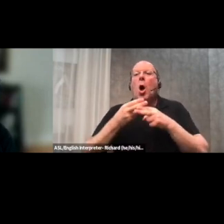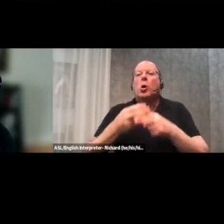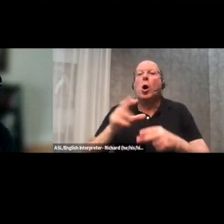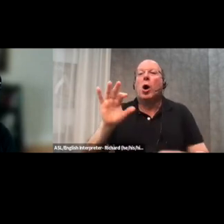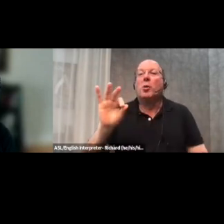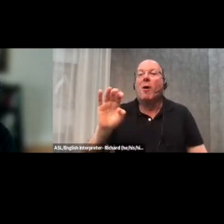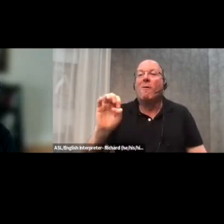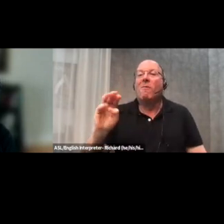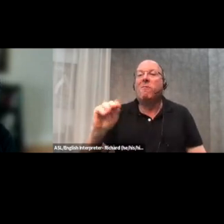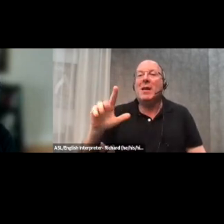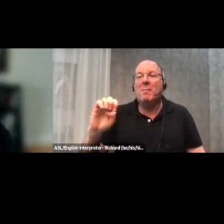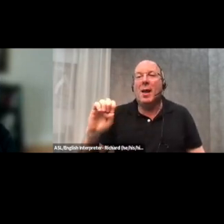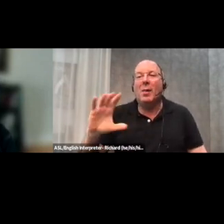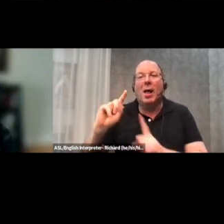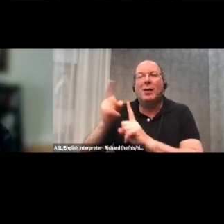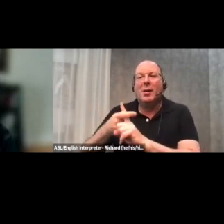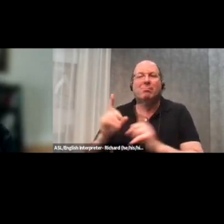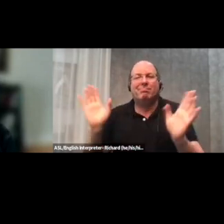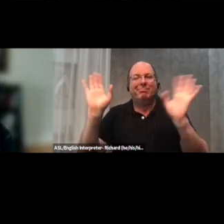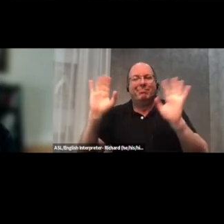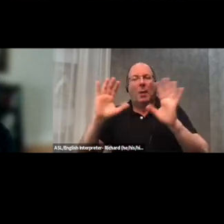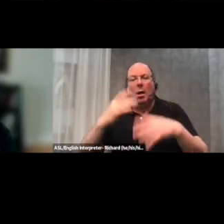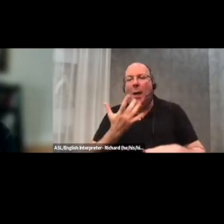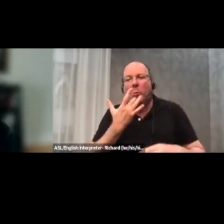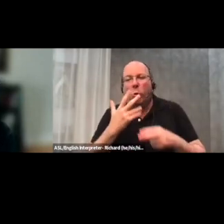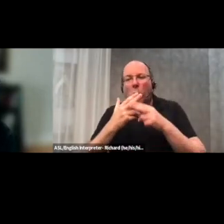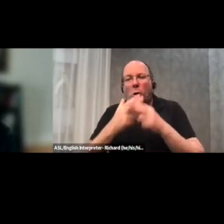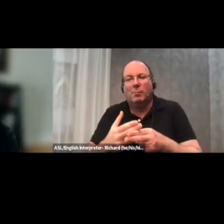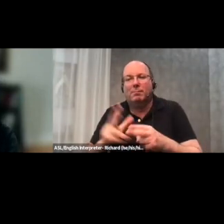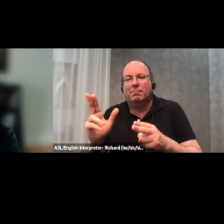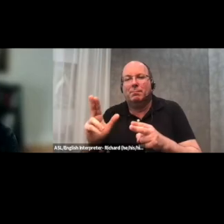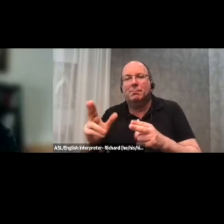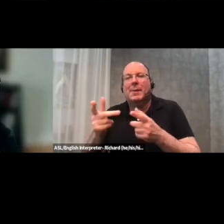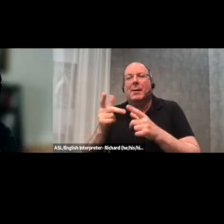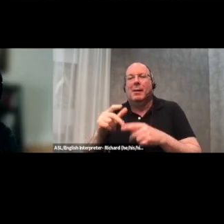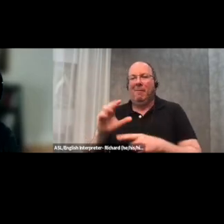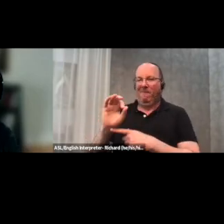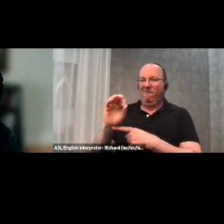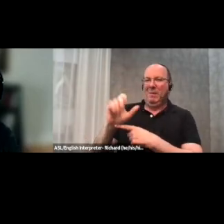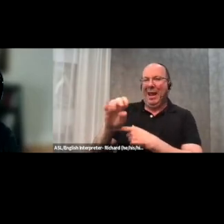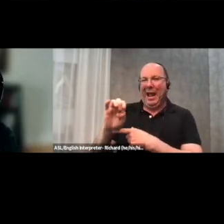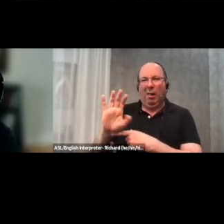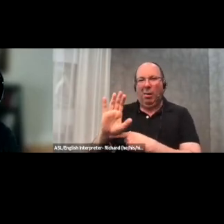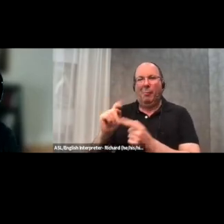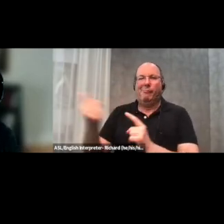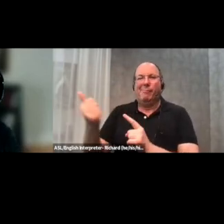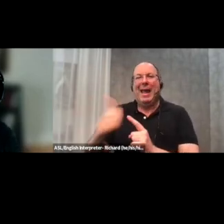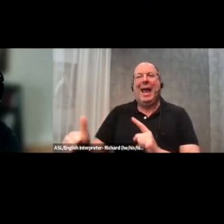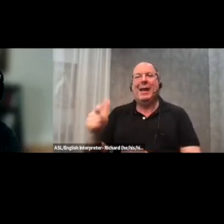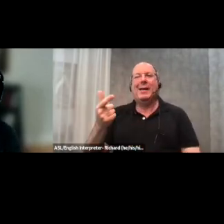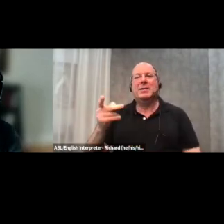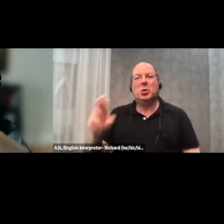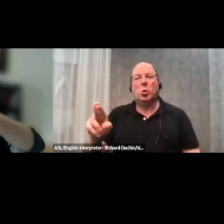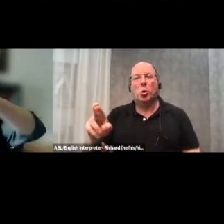female condom, but I prefer to use internal condom because it can be used by any gender. But I just wanted to show you all